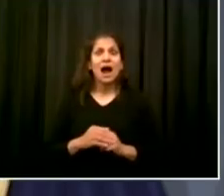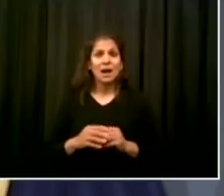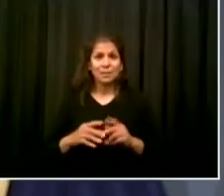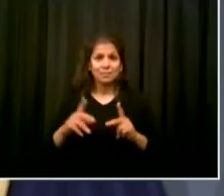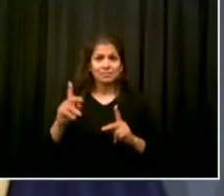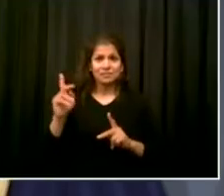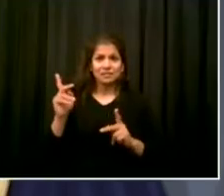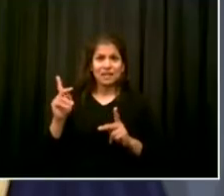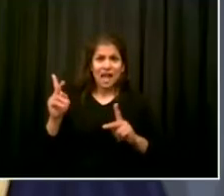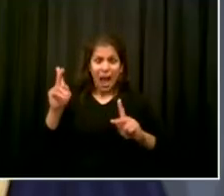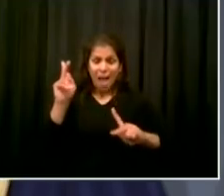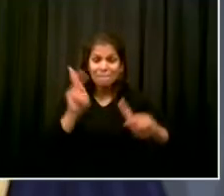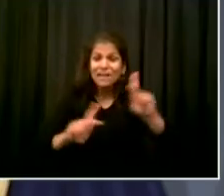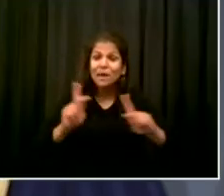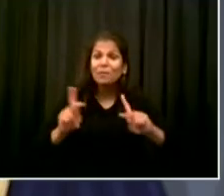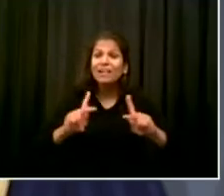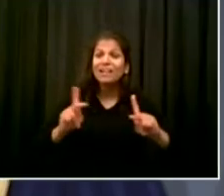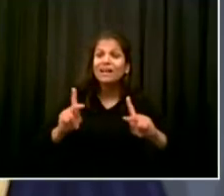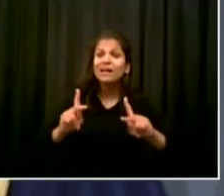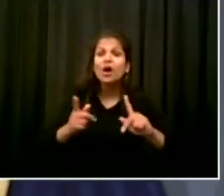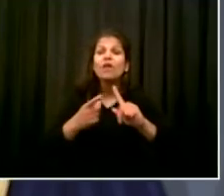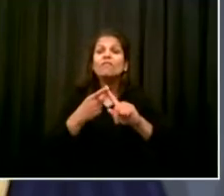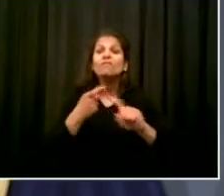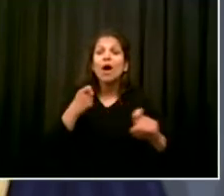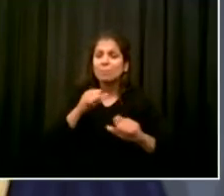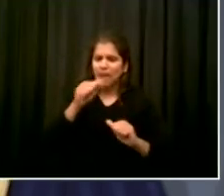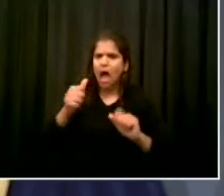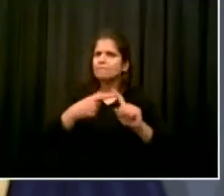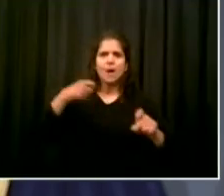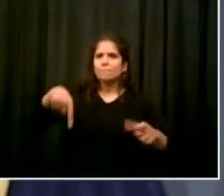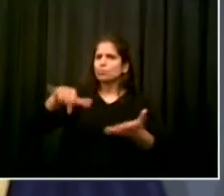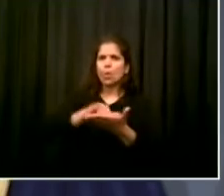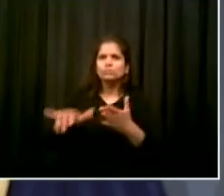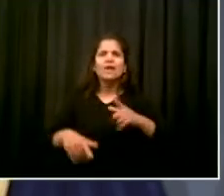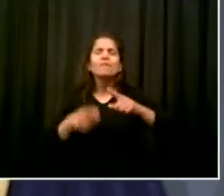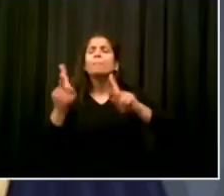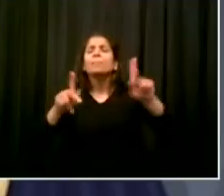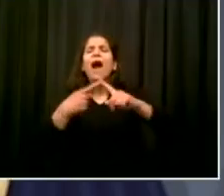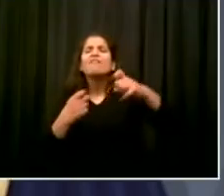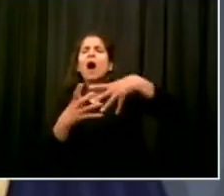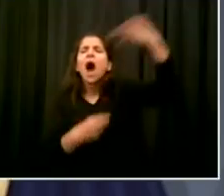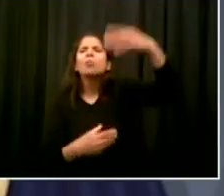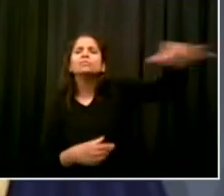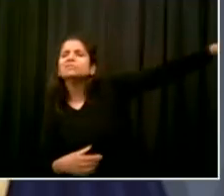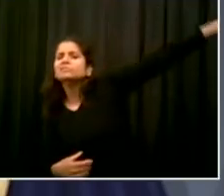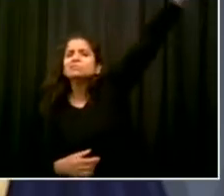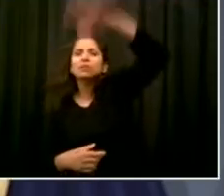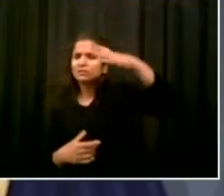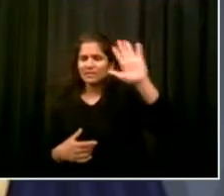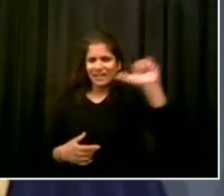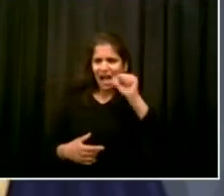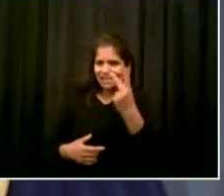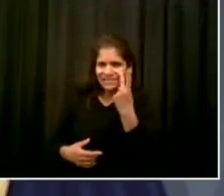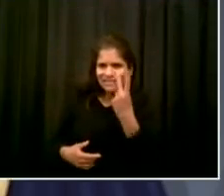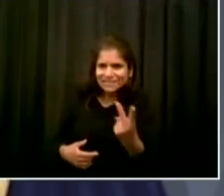for. The next is Dana from the New York Times. Hi, Mr.